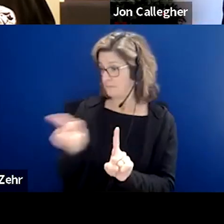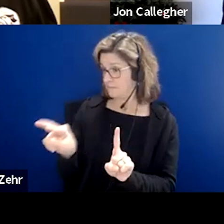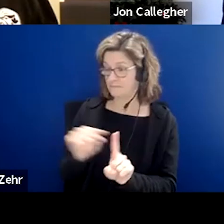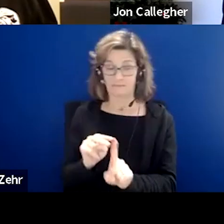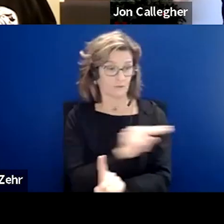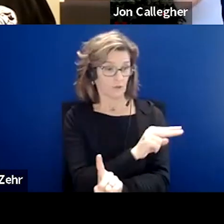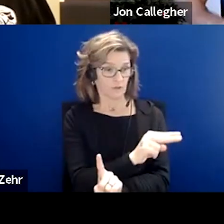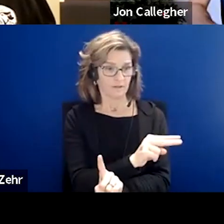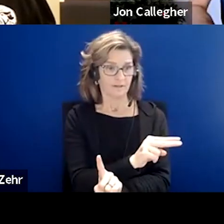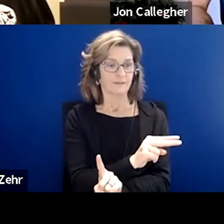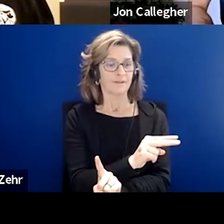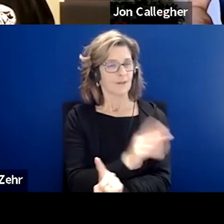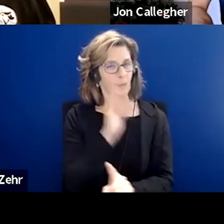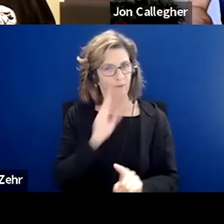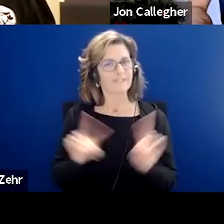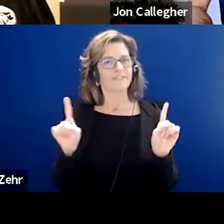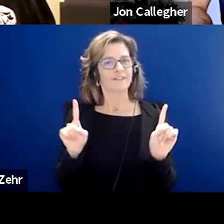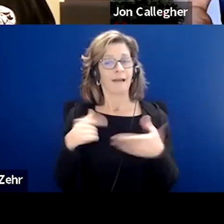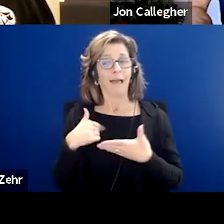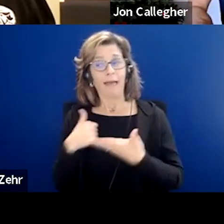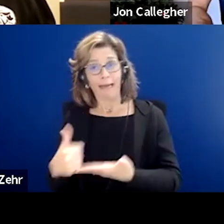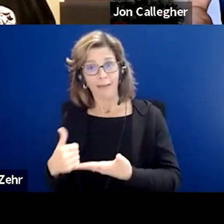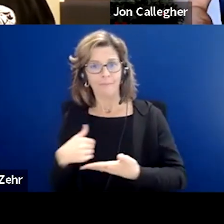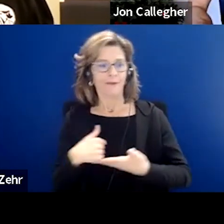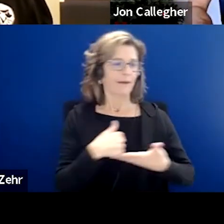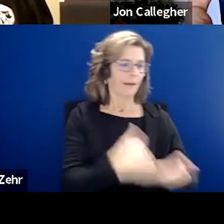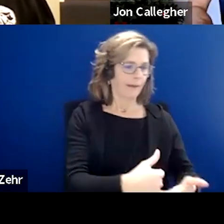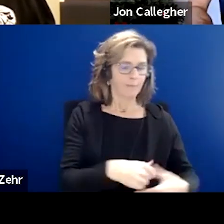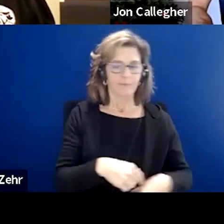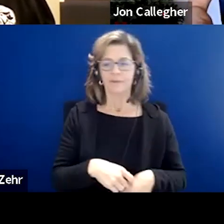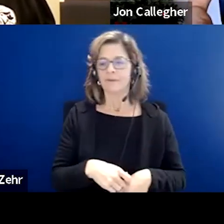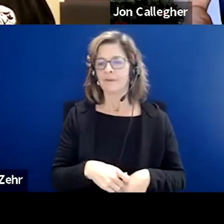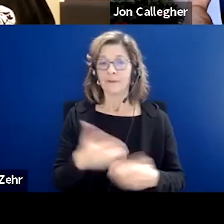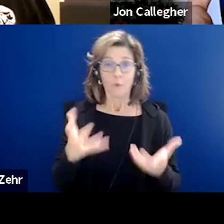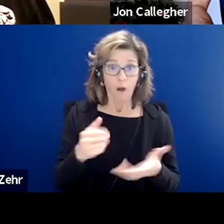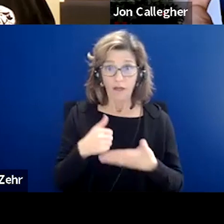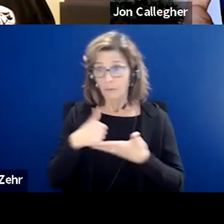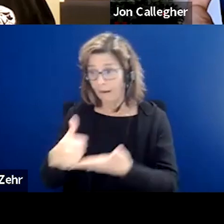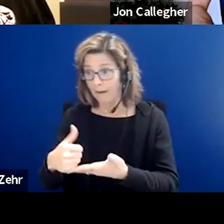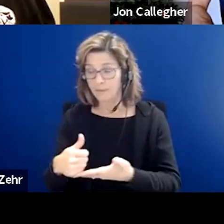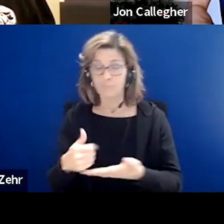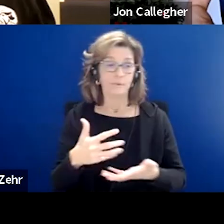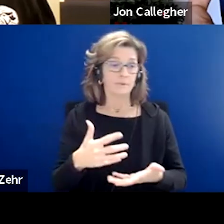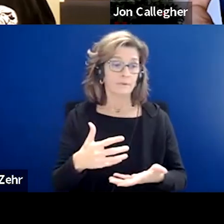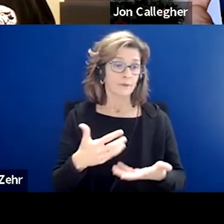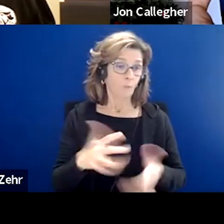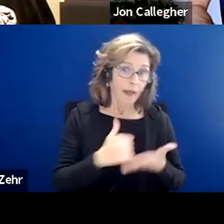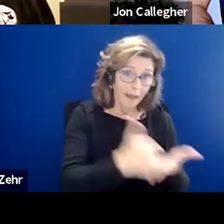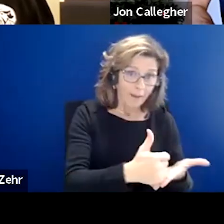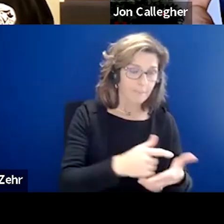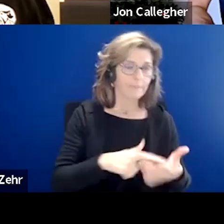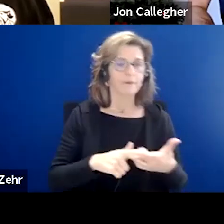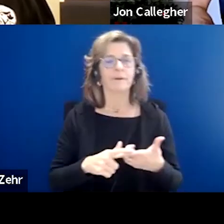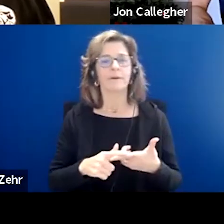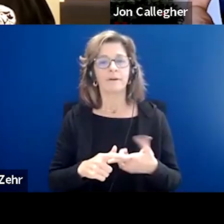what kind of help people want to provide and how they want to provide it and how it's going to be accepted, right? In one case, it's socially acceptable to